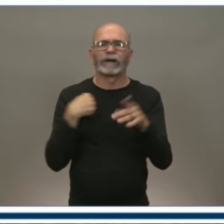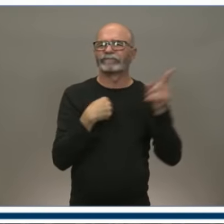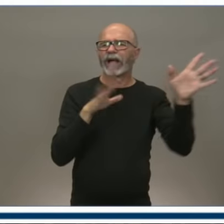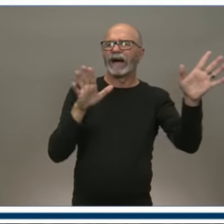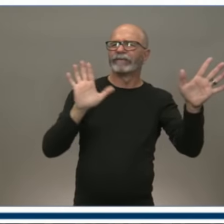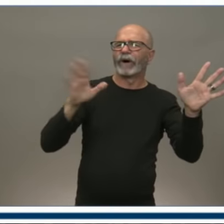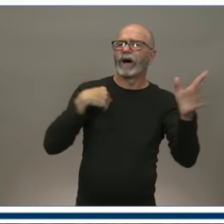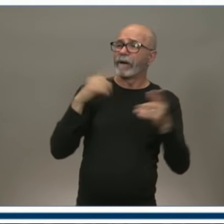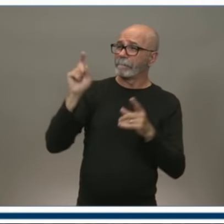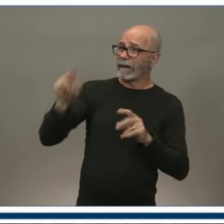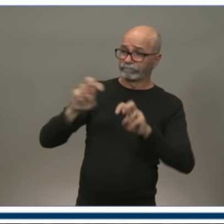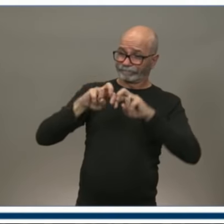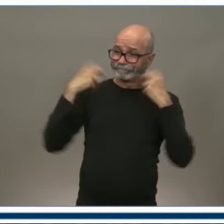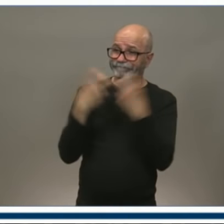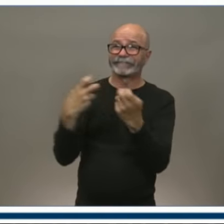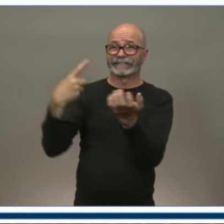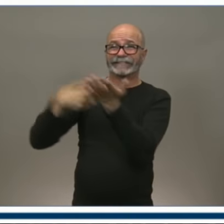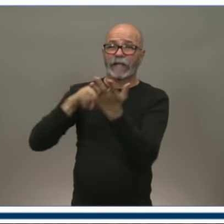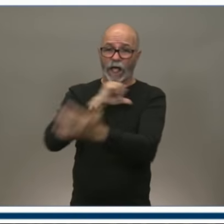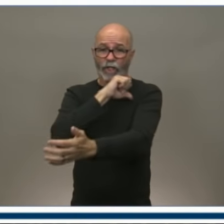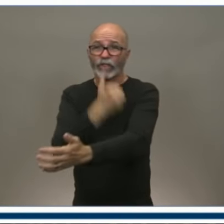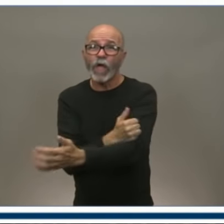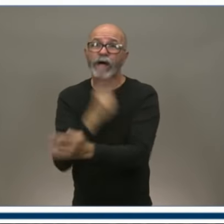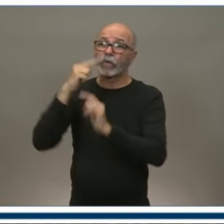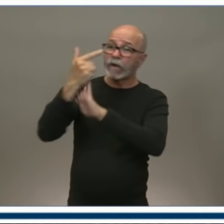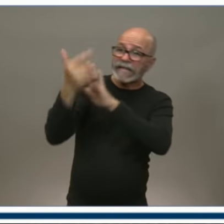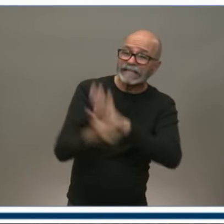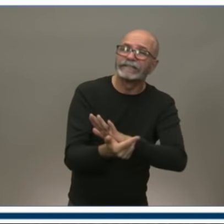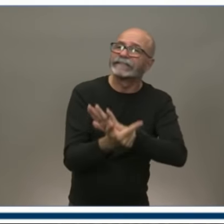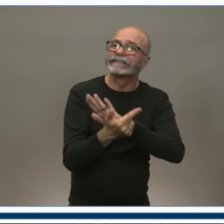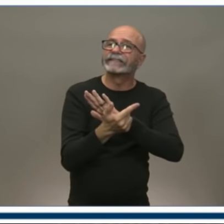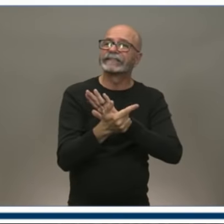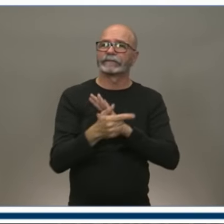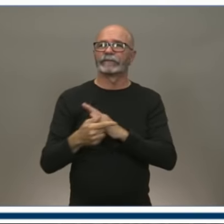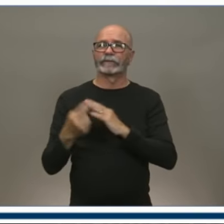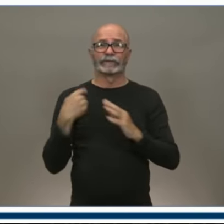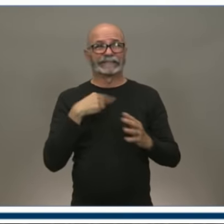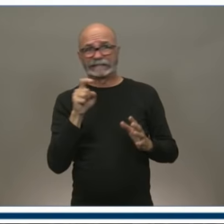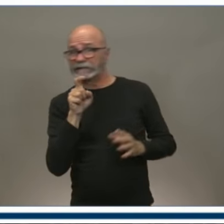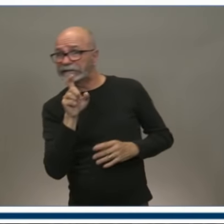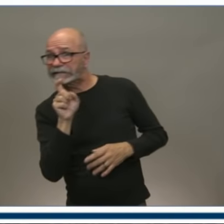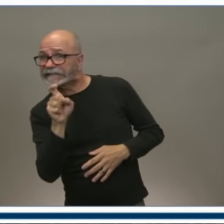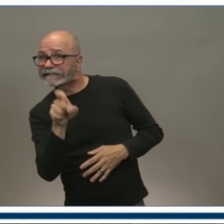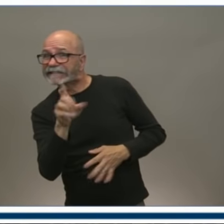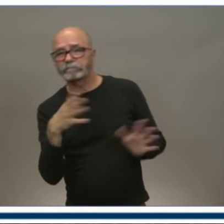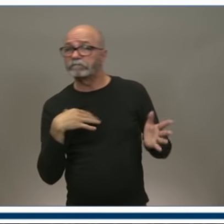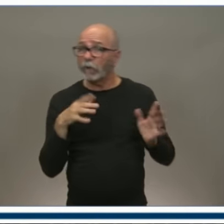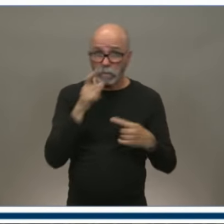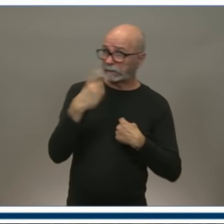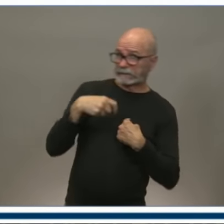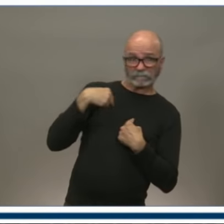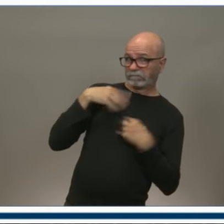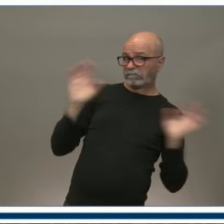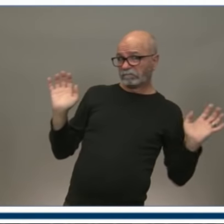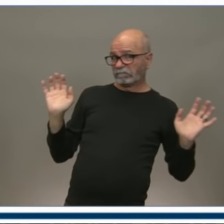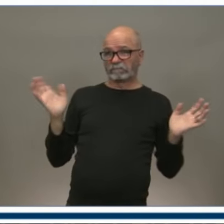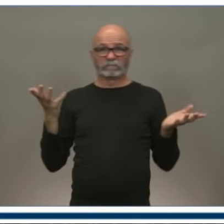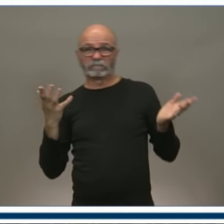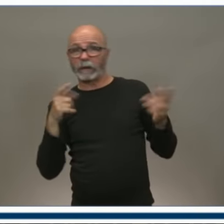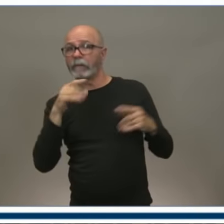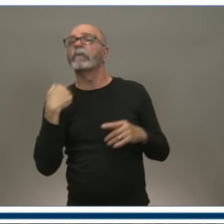need the authority of the legislature to do. We don't. Very proud of the work that's been happening within the